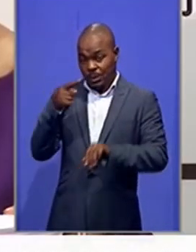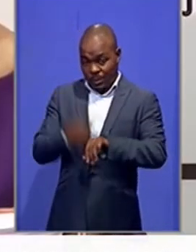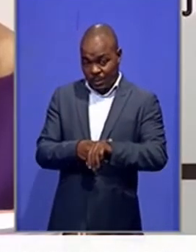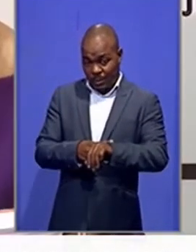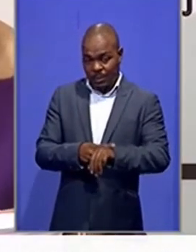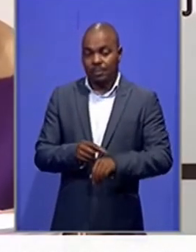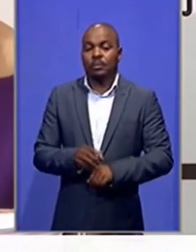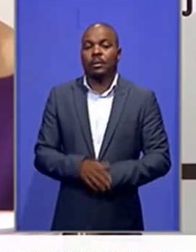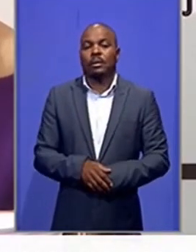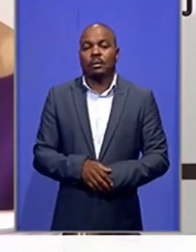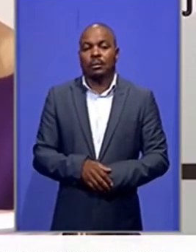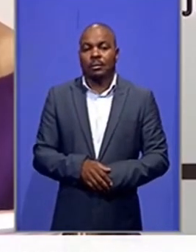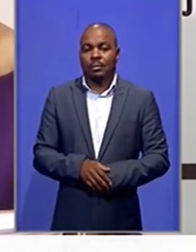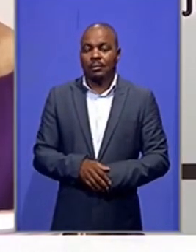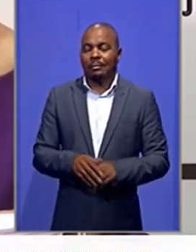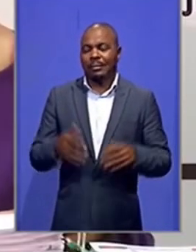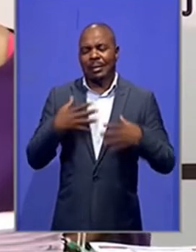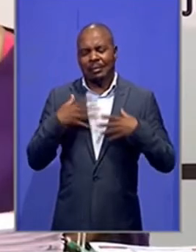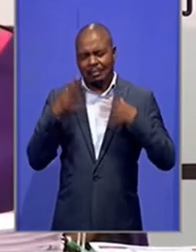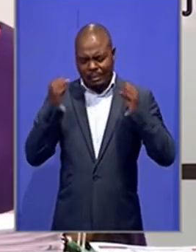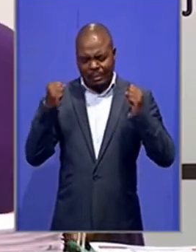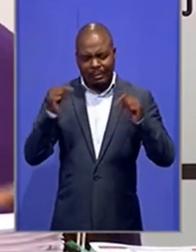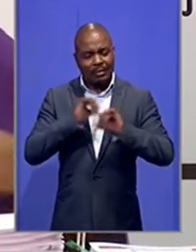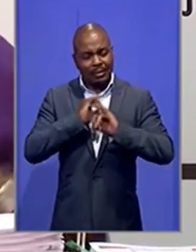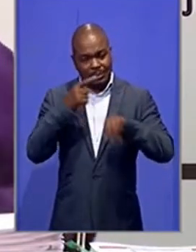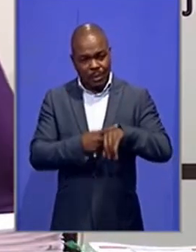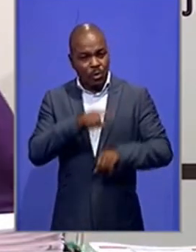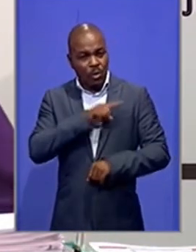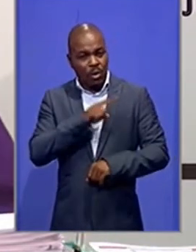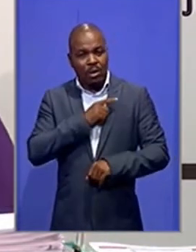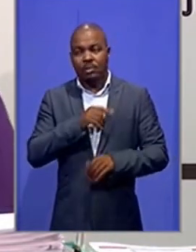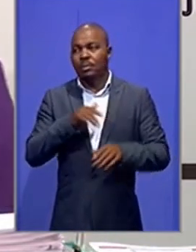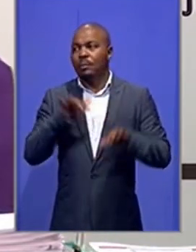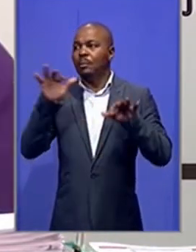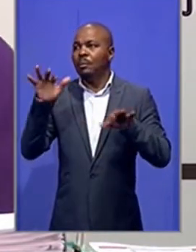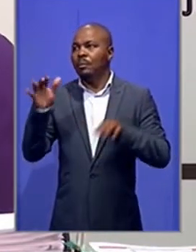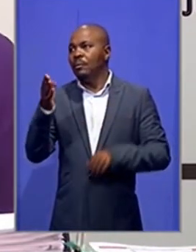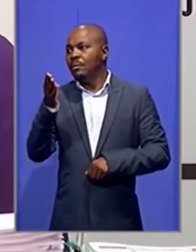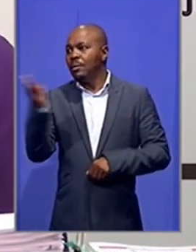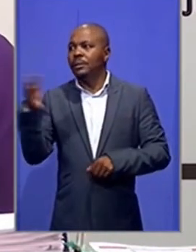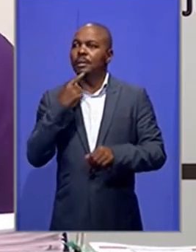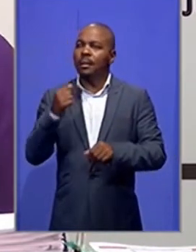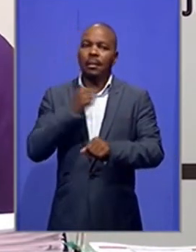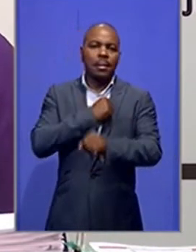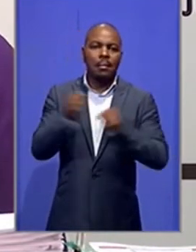little exasperating that people will say we never got intelligence